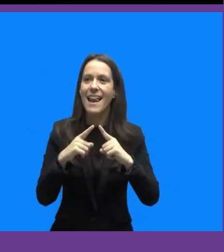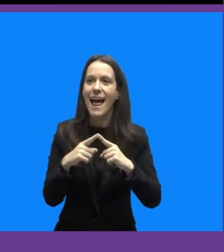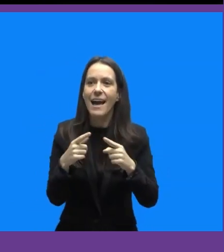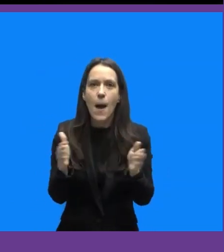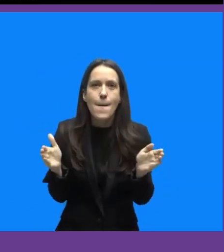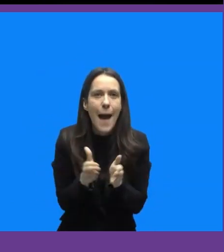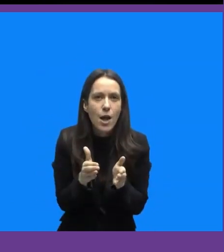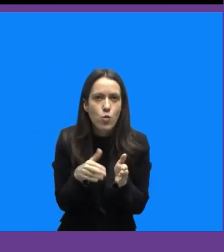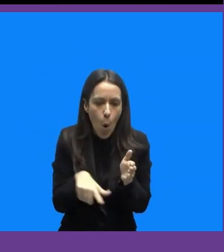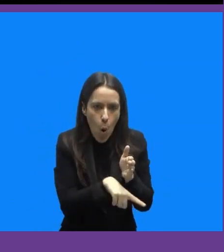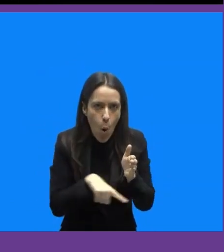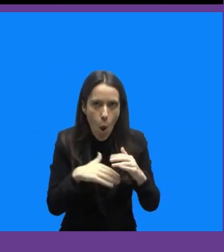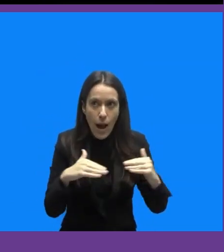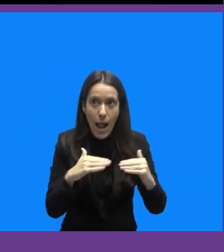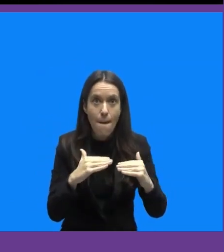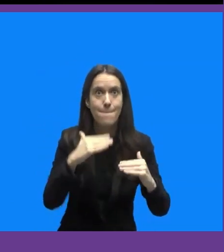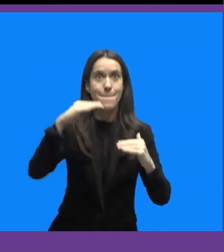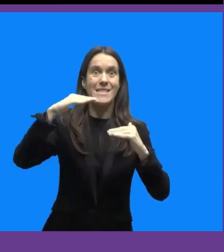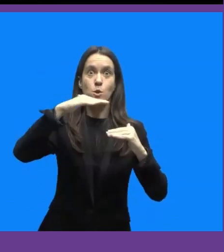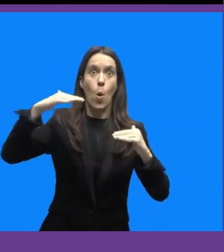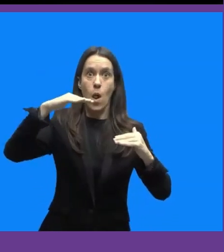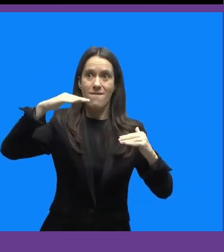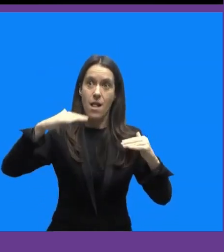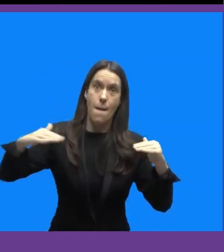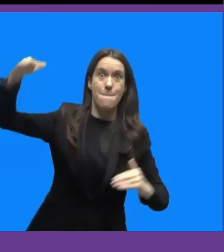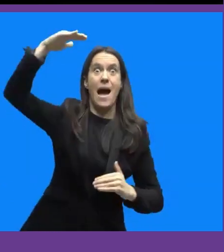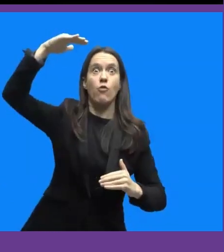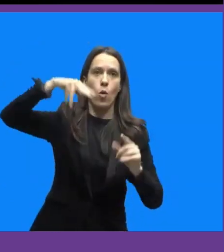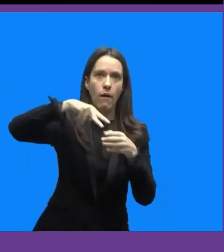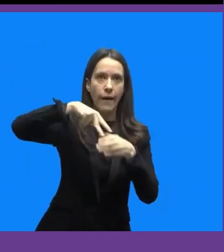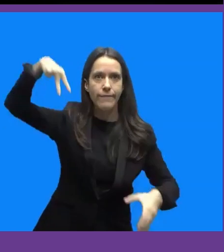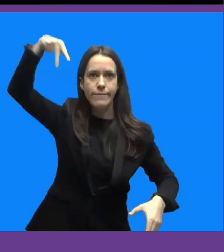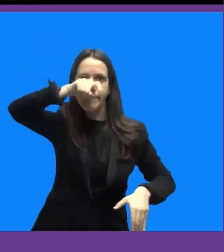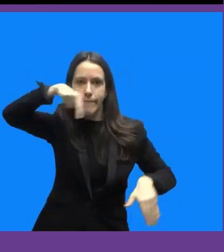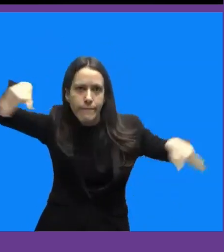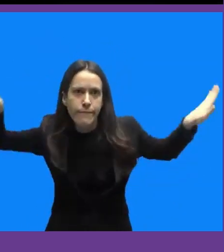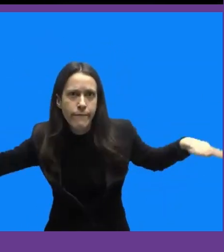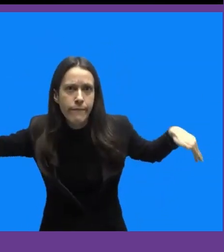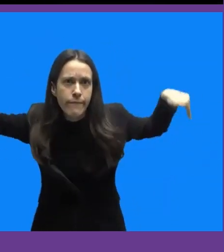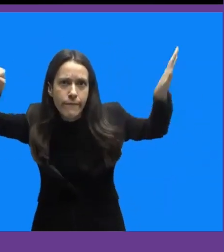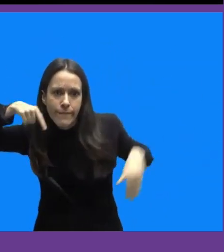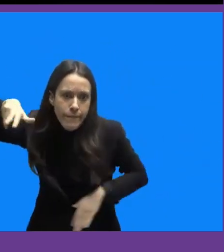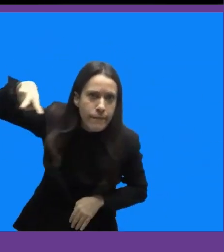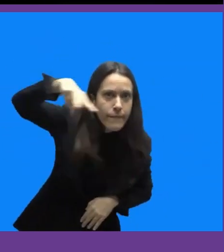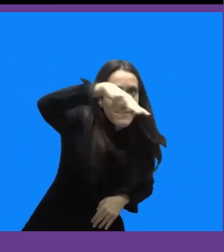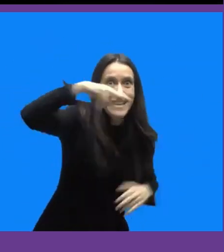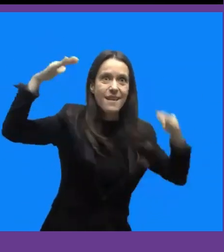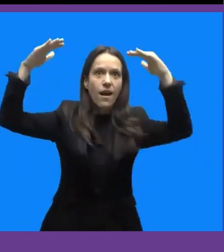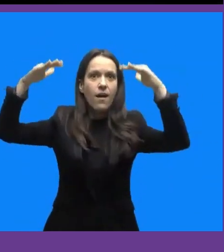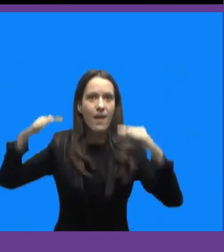the macro level, we have now a European Accessibility Act, which is policy. We need to get it into